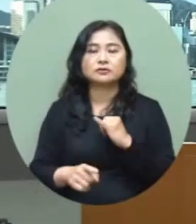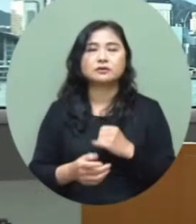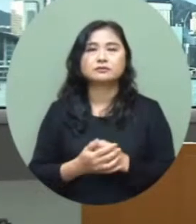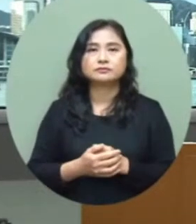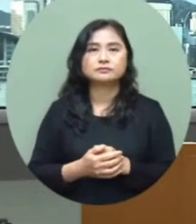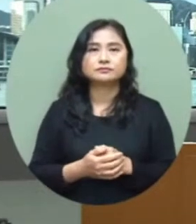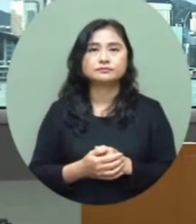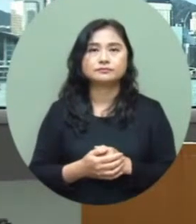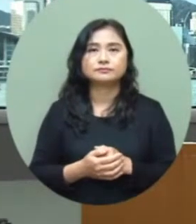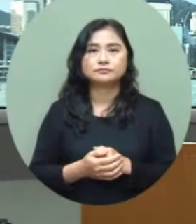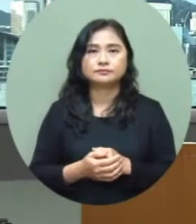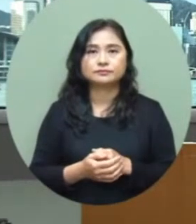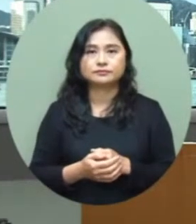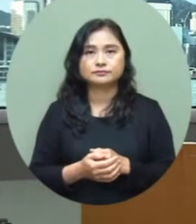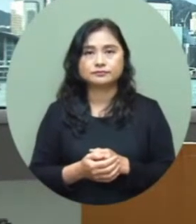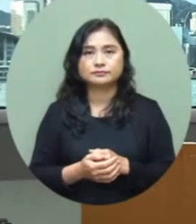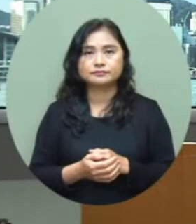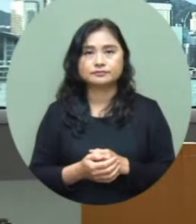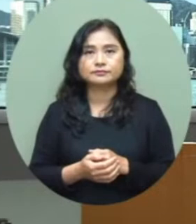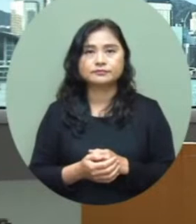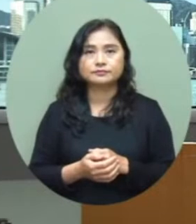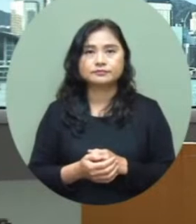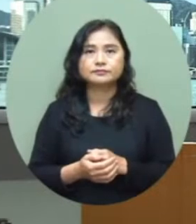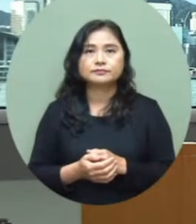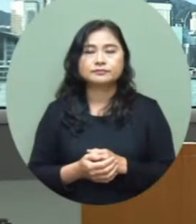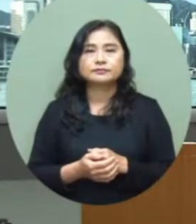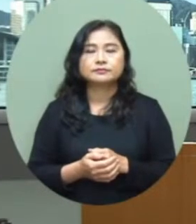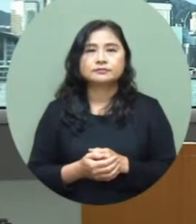questions? Last question, please.